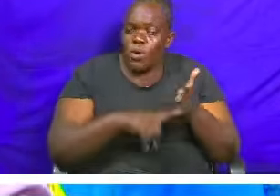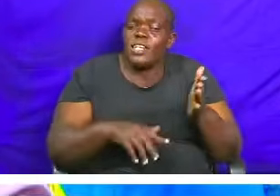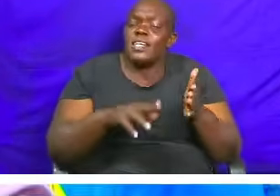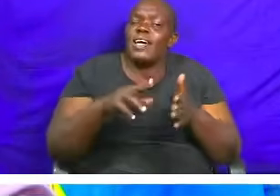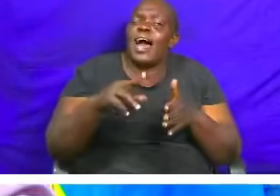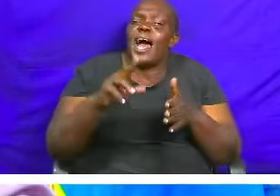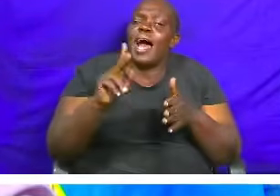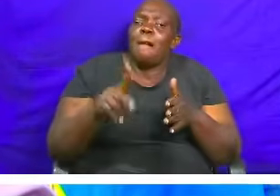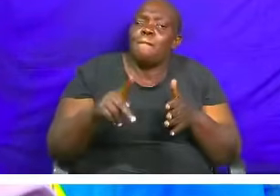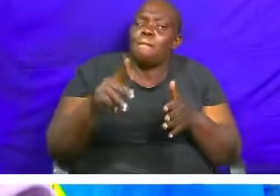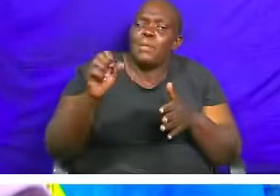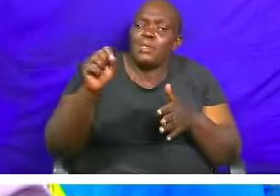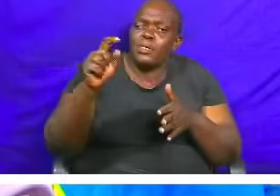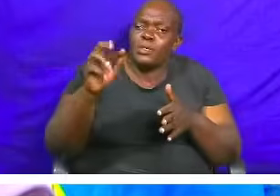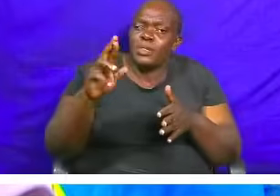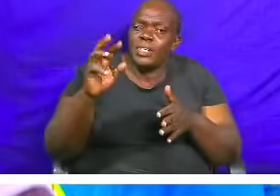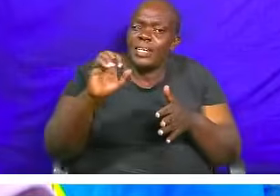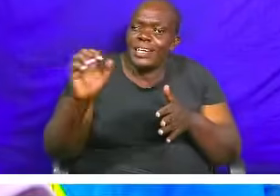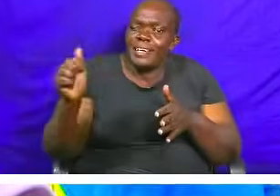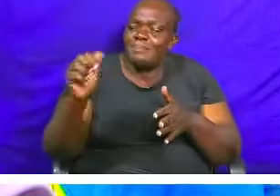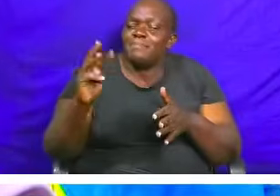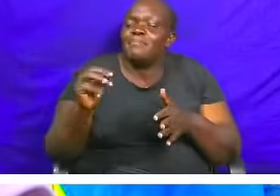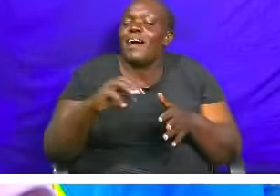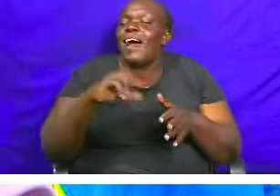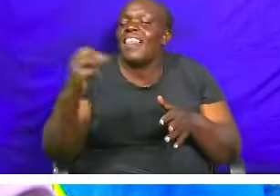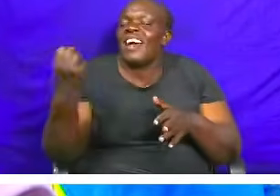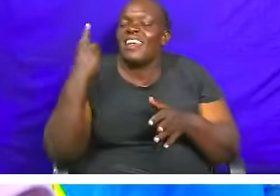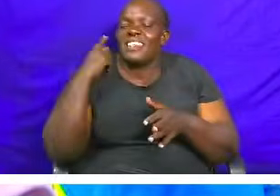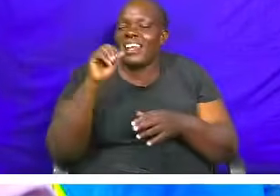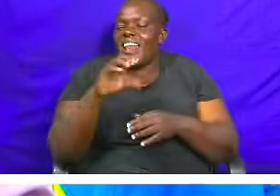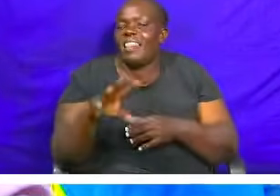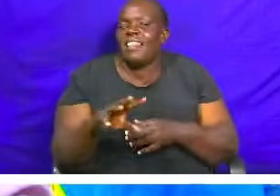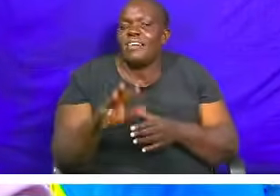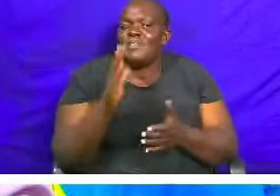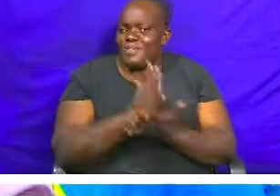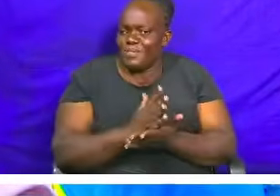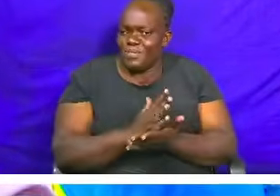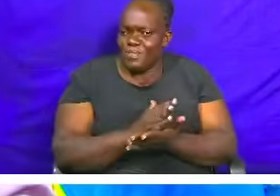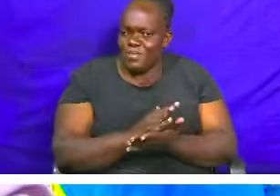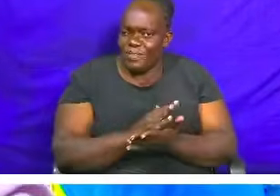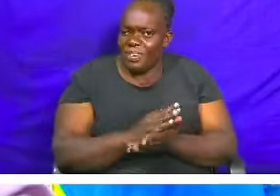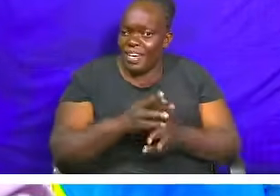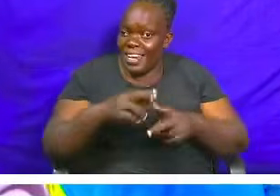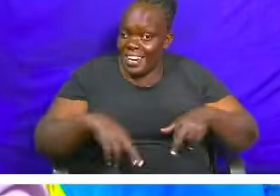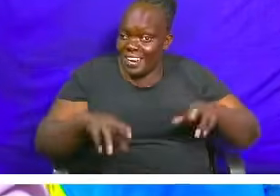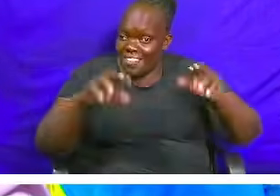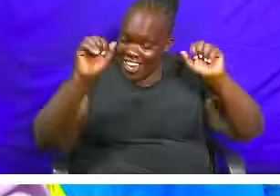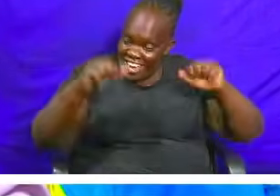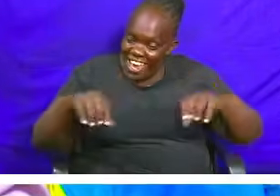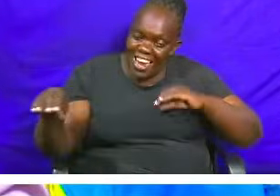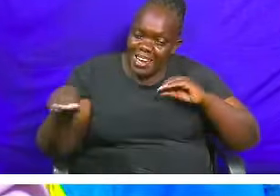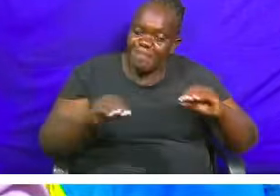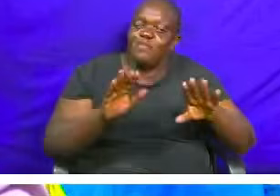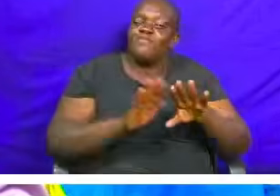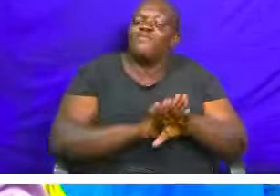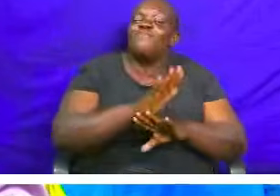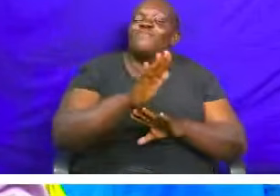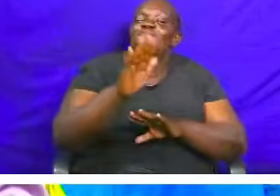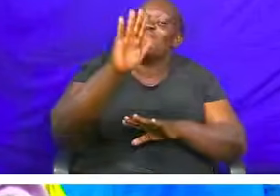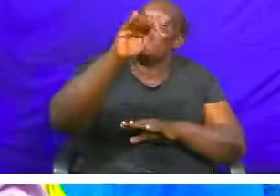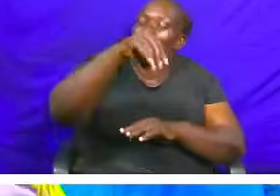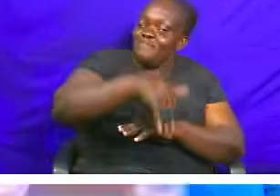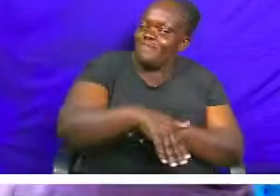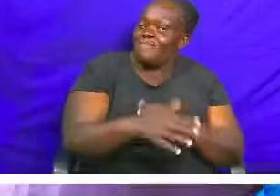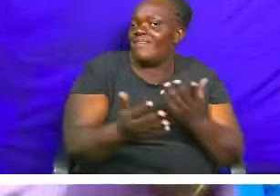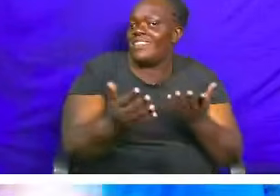downstream? Wajua unaweza kutuambia kama ule jamaa mwingine alituambianga kwamba ati the river can move upstream. What is upstream and downstream? Elezea